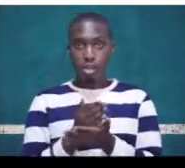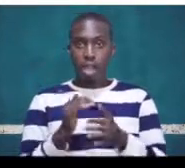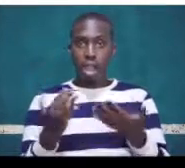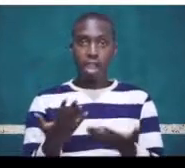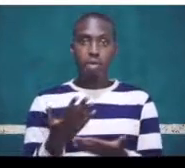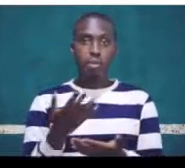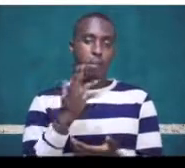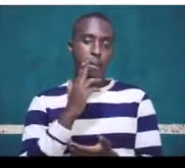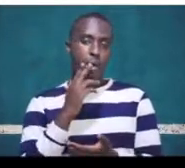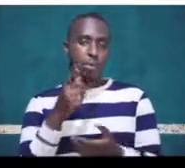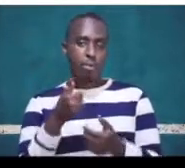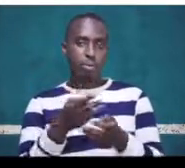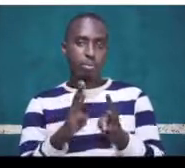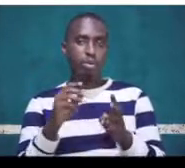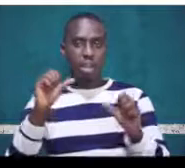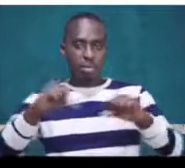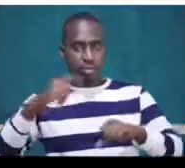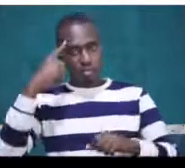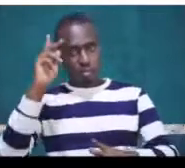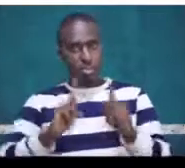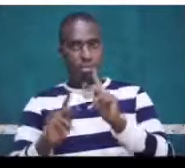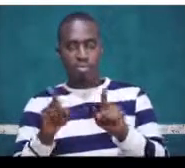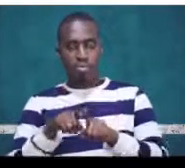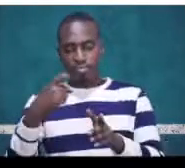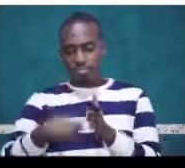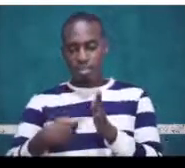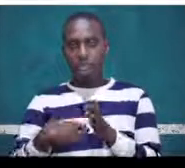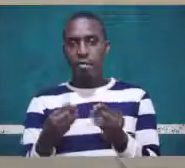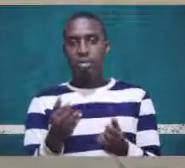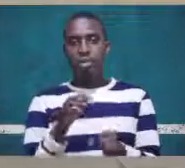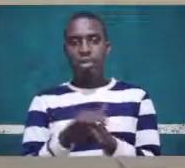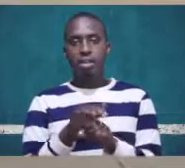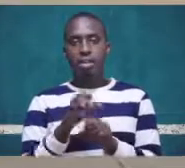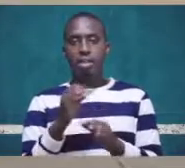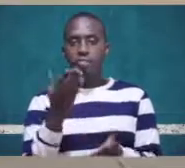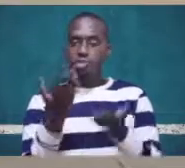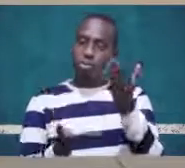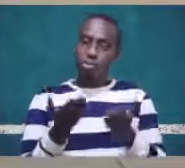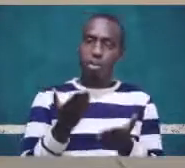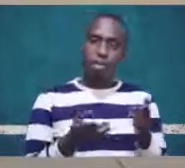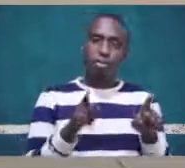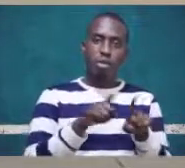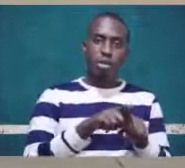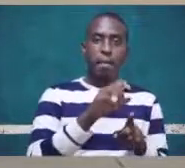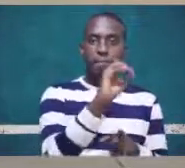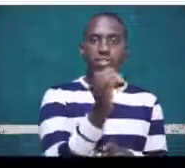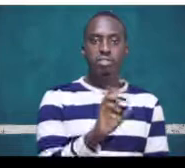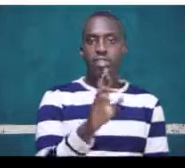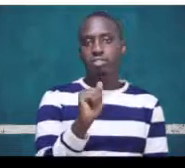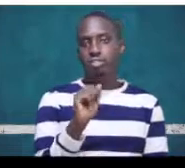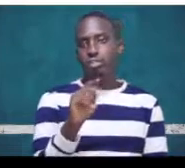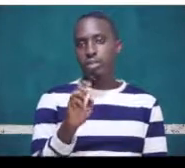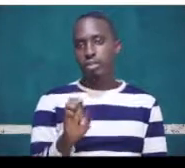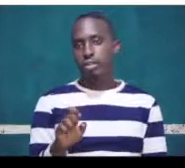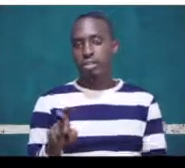is dangerous to the health of the people. They charge it a lot of money. When you compare its percentage rate for tax, and